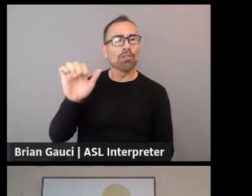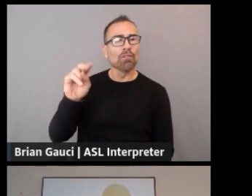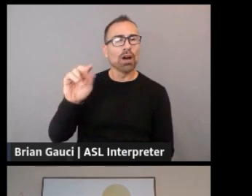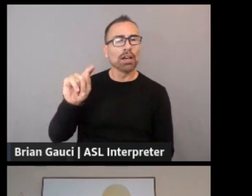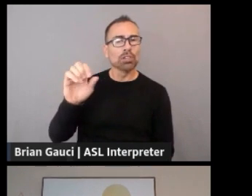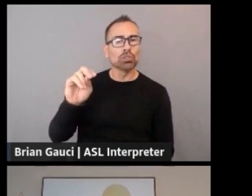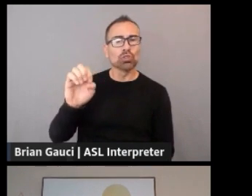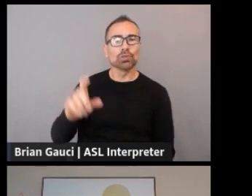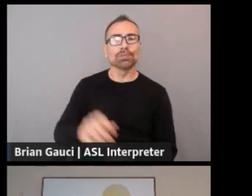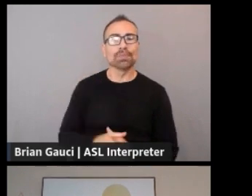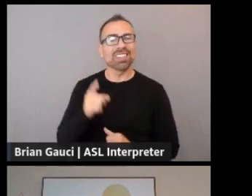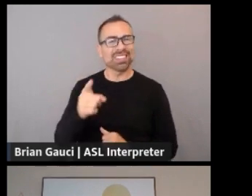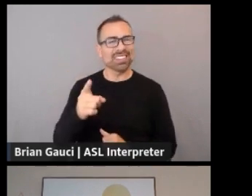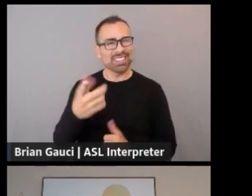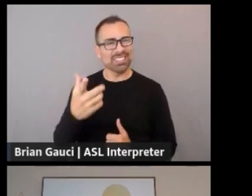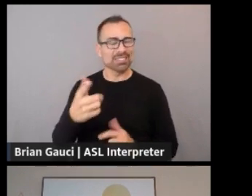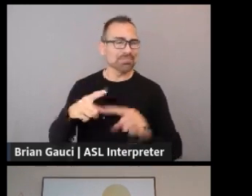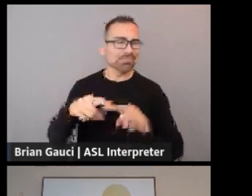version has